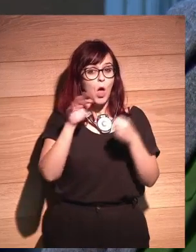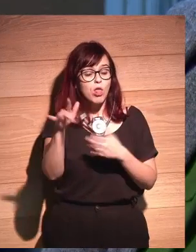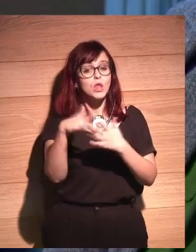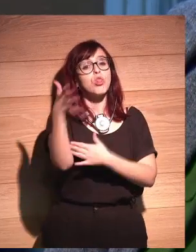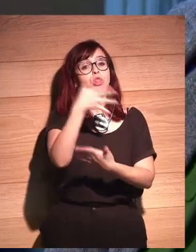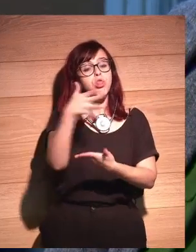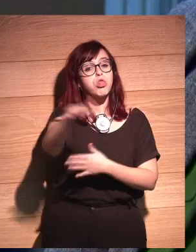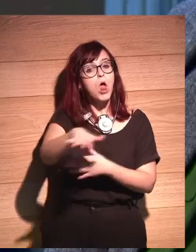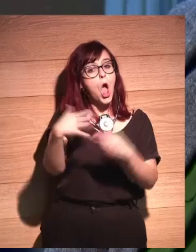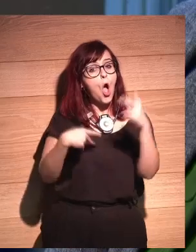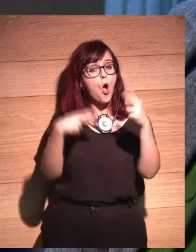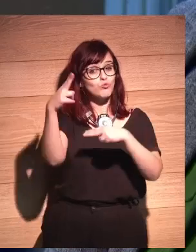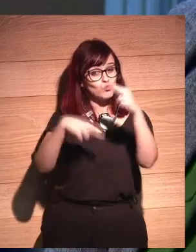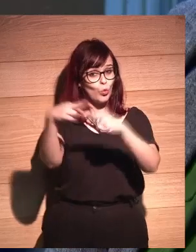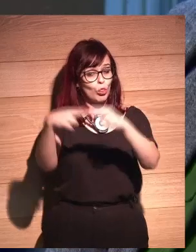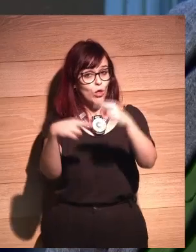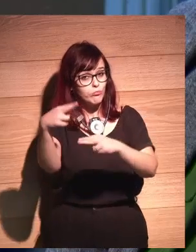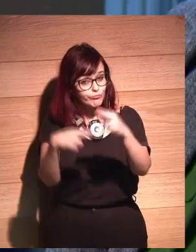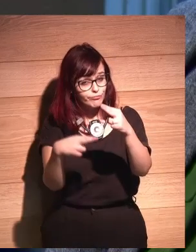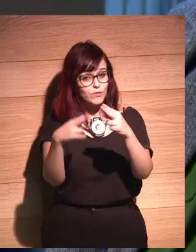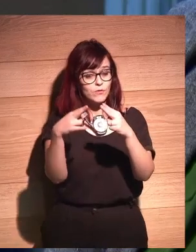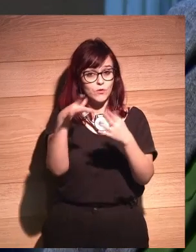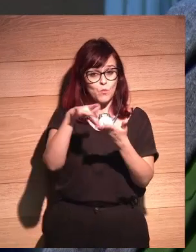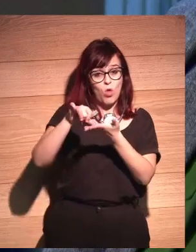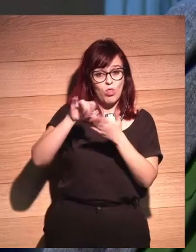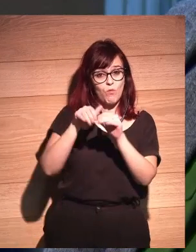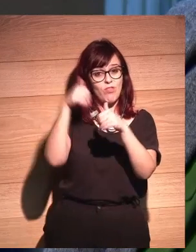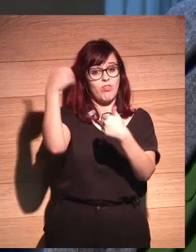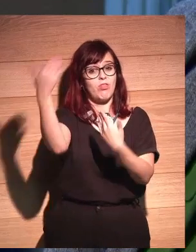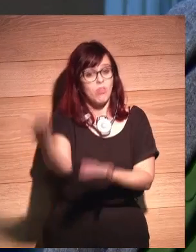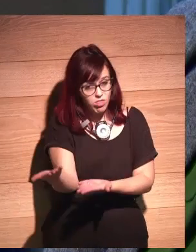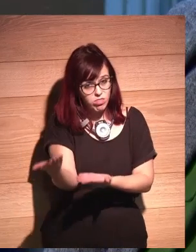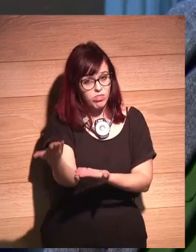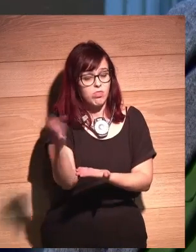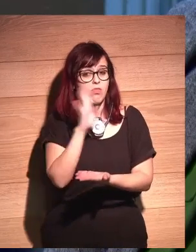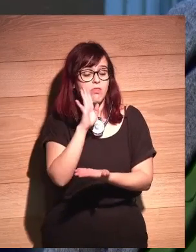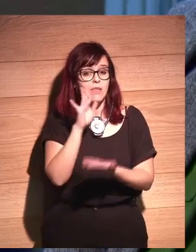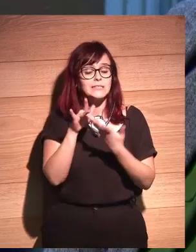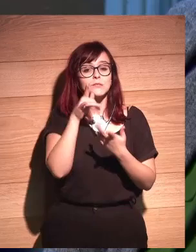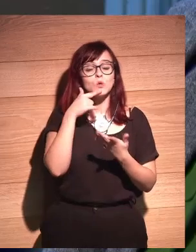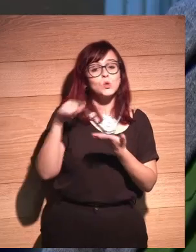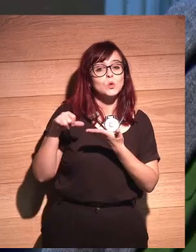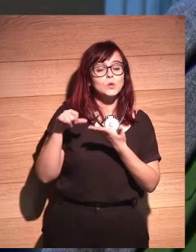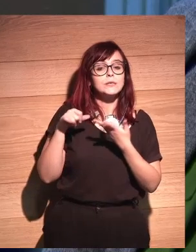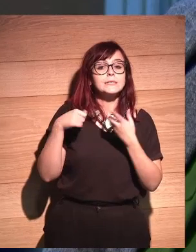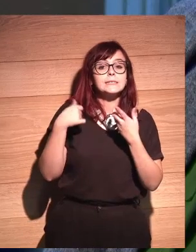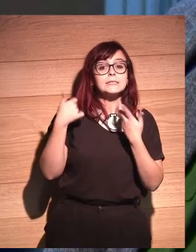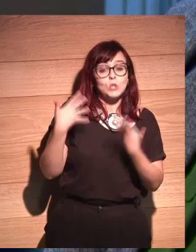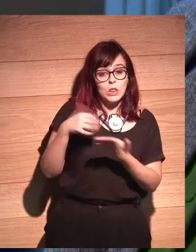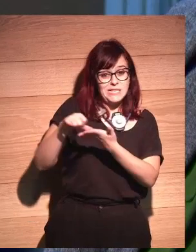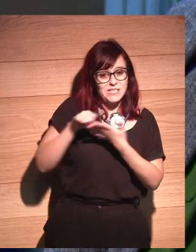sites all over town, and they emit a lot of CO2. And so